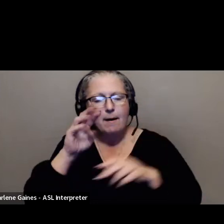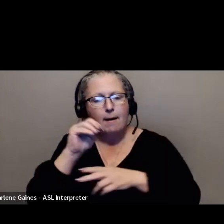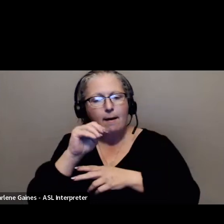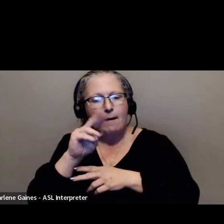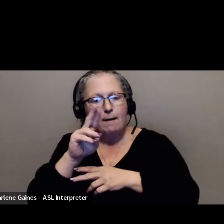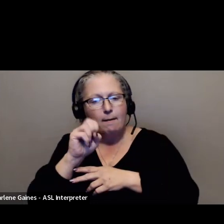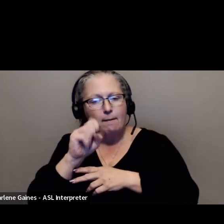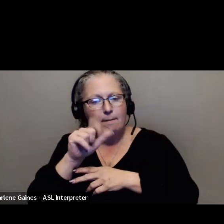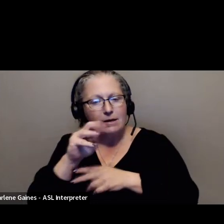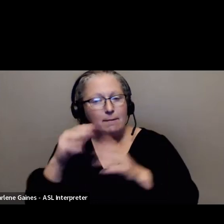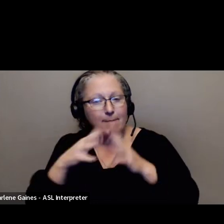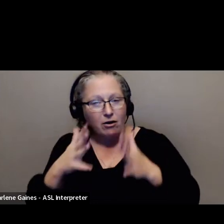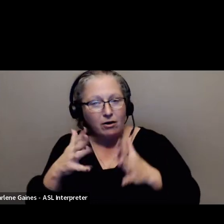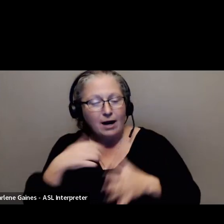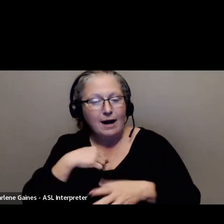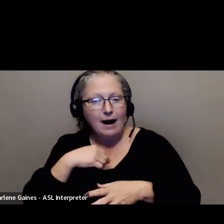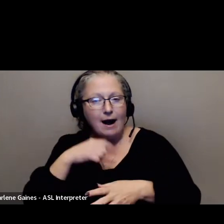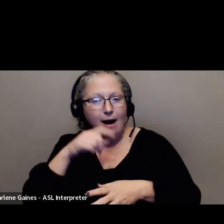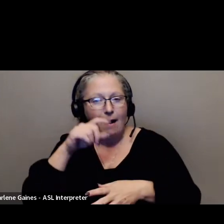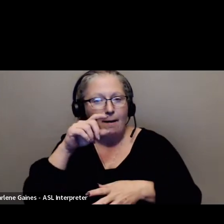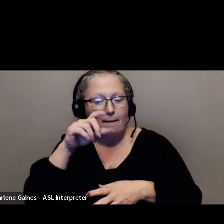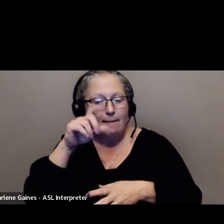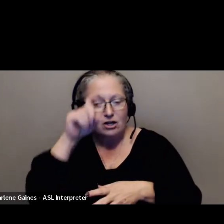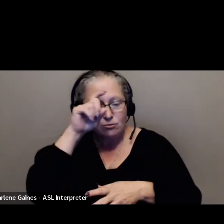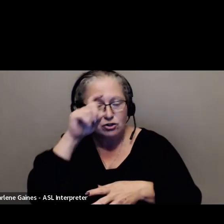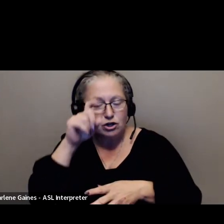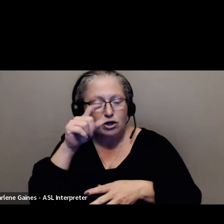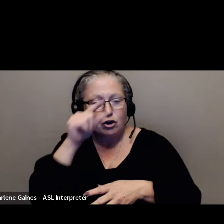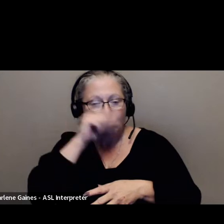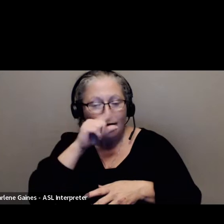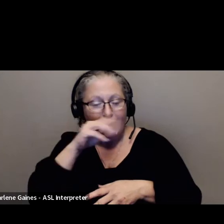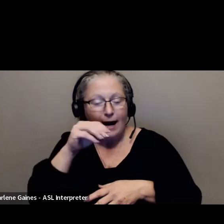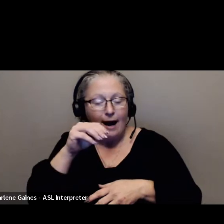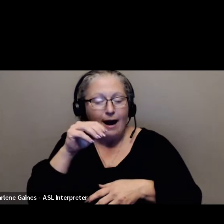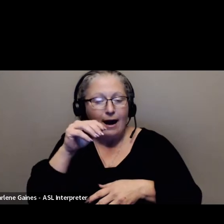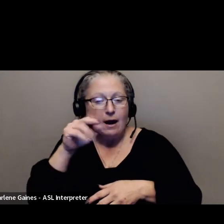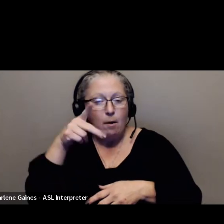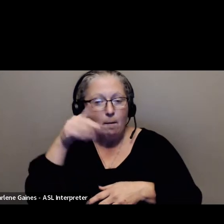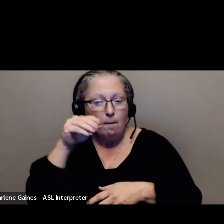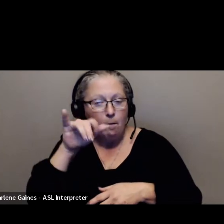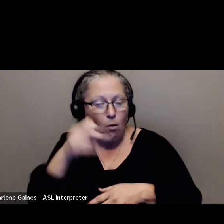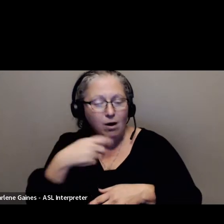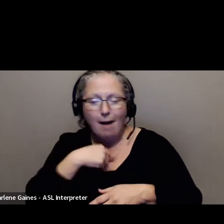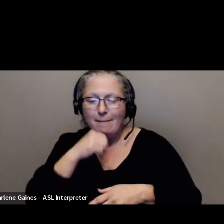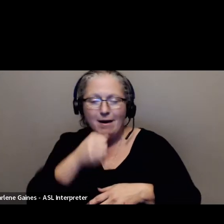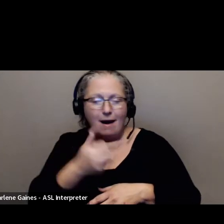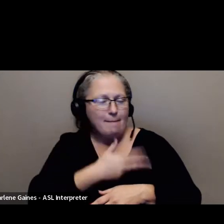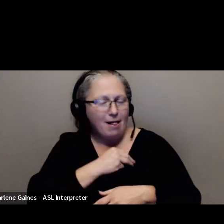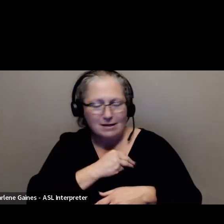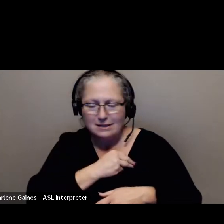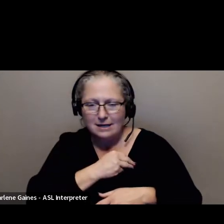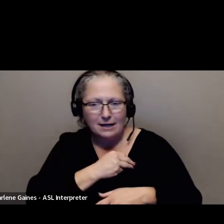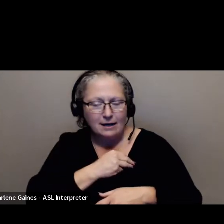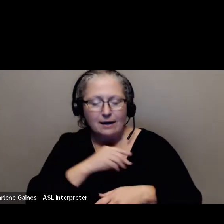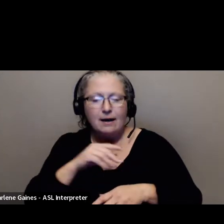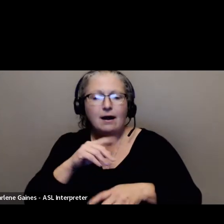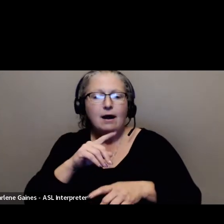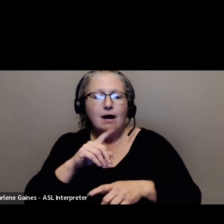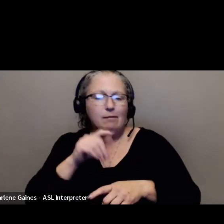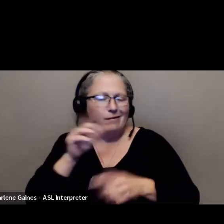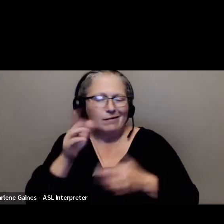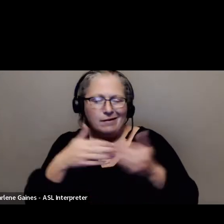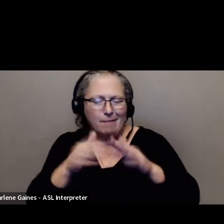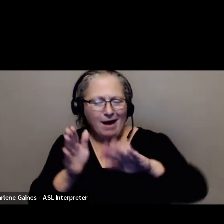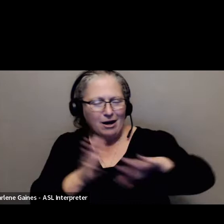American. I am Egyptian, Greek, and Polish, so I am not Palestinian, although that shouldn't